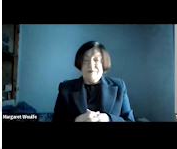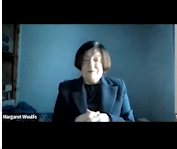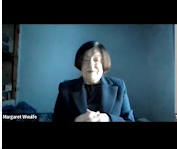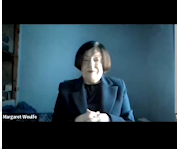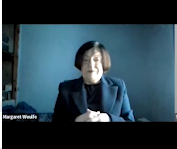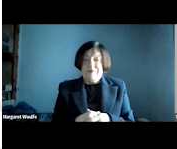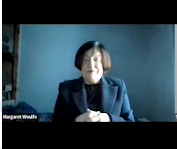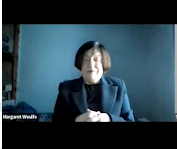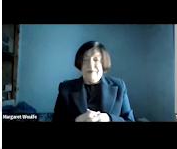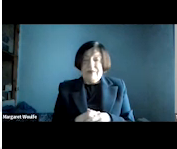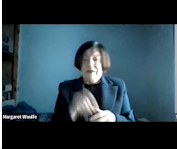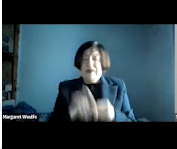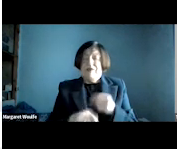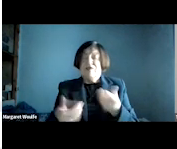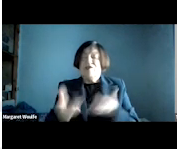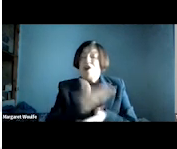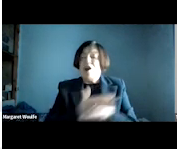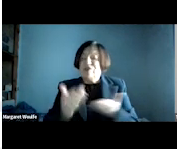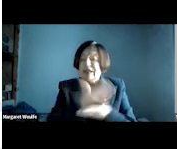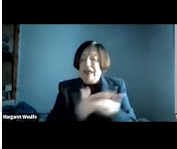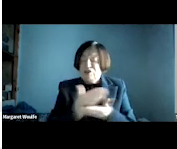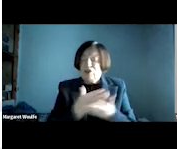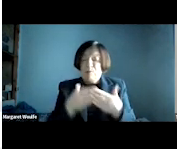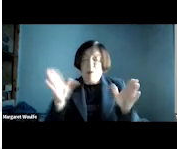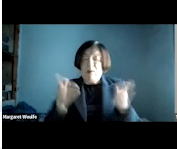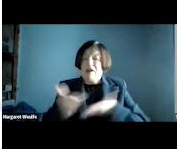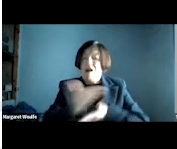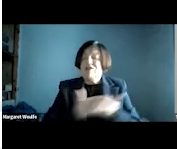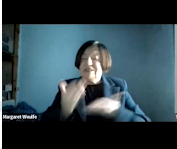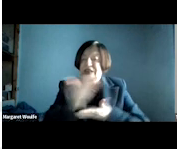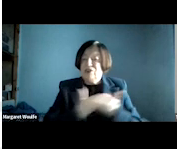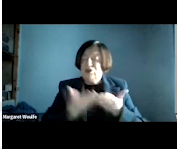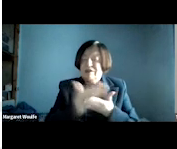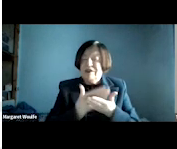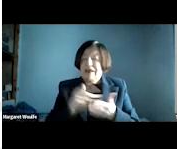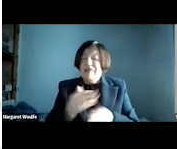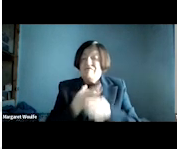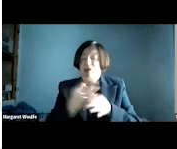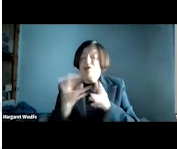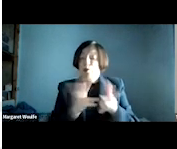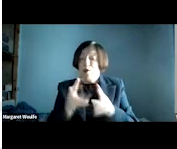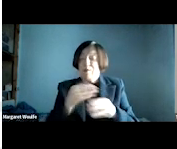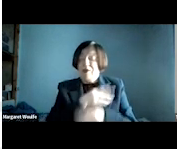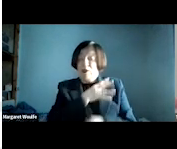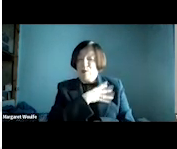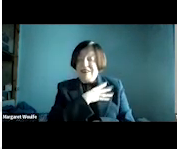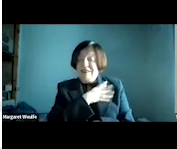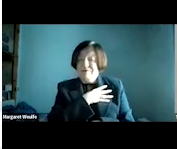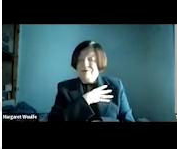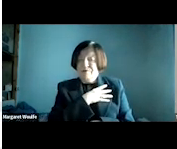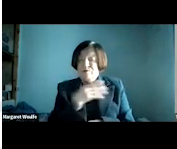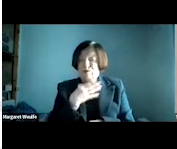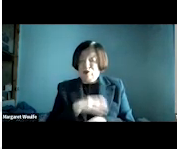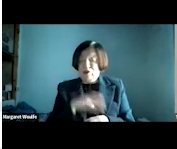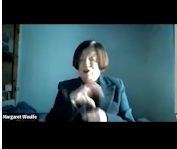Then there's a consultation phase, or a public consultation phase. And that follows the work done by the committee that we've just